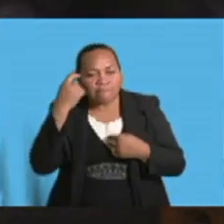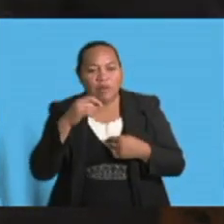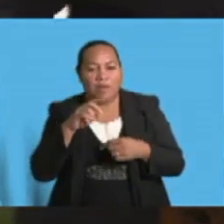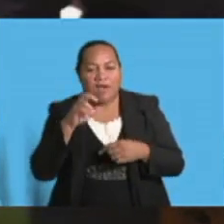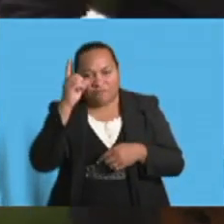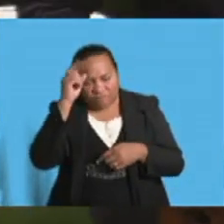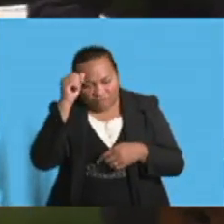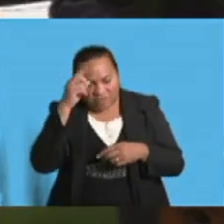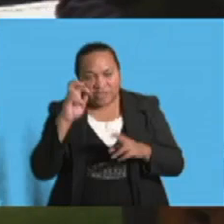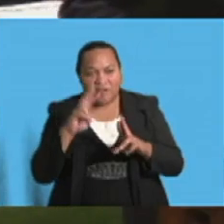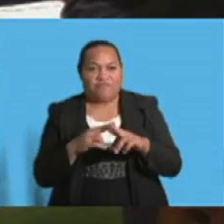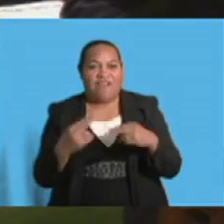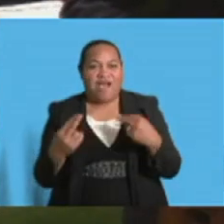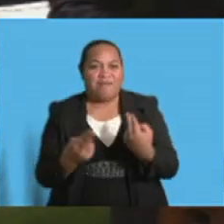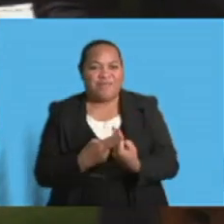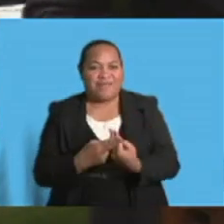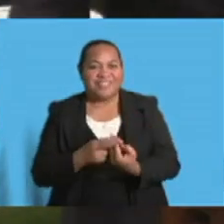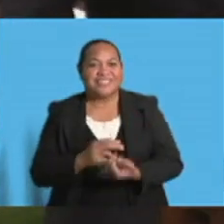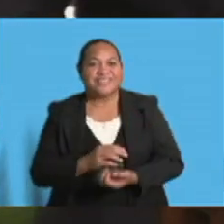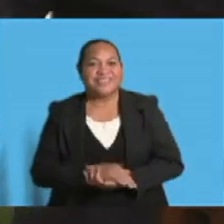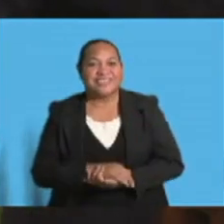families. Madam Speaker,